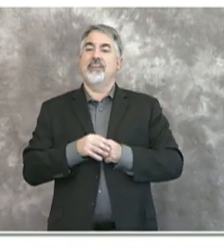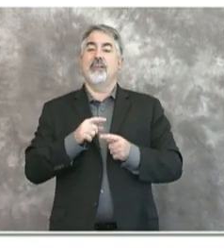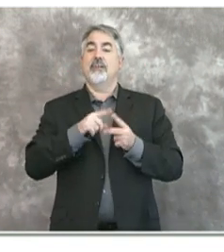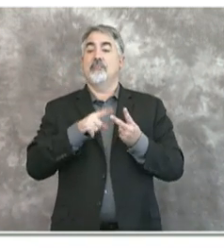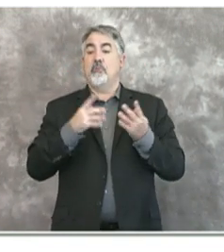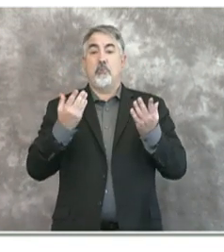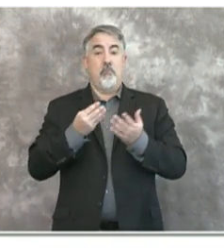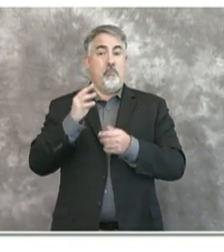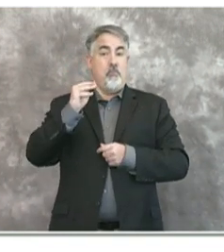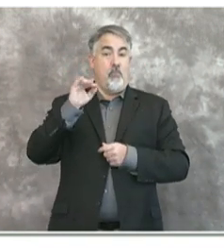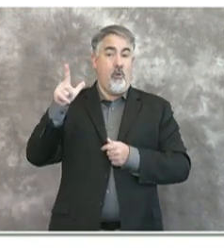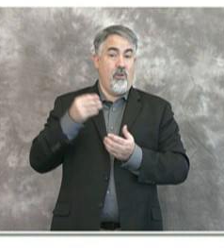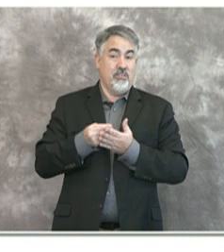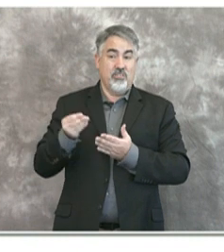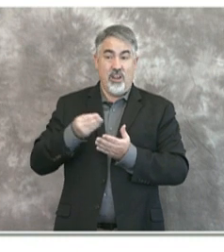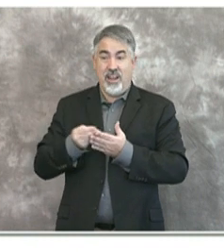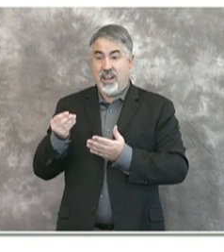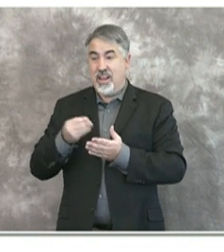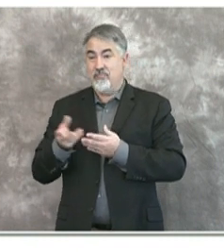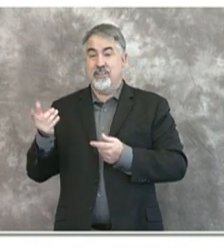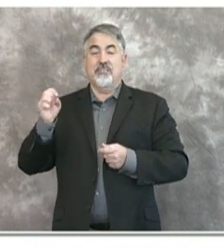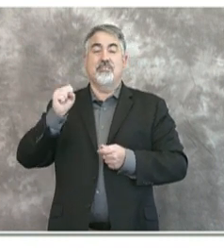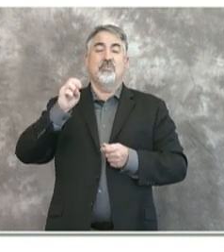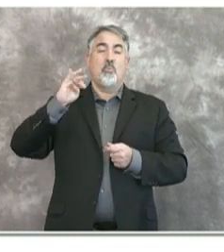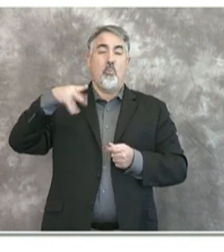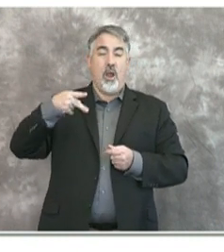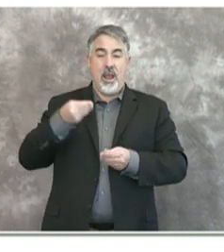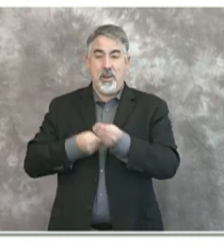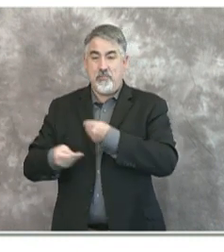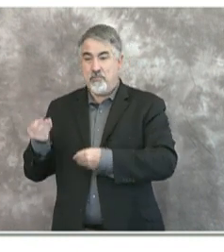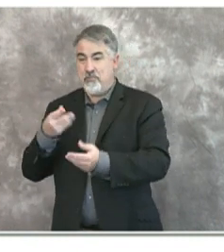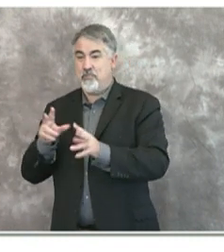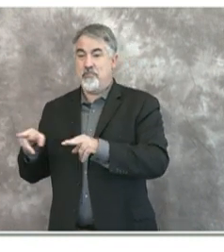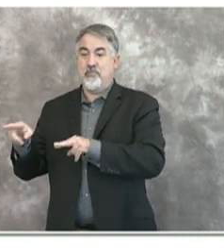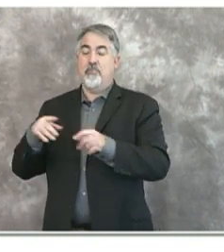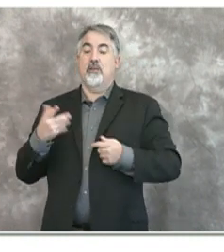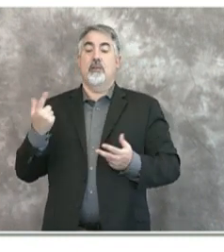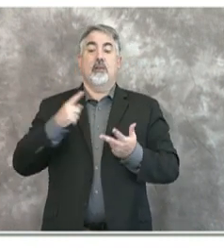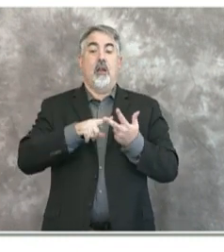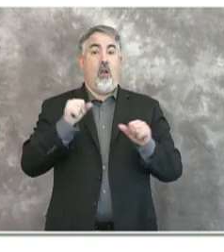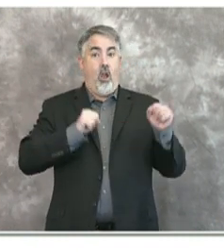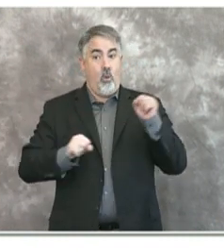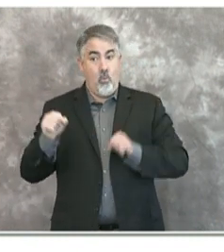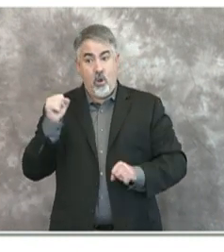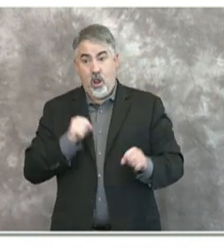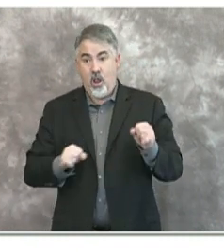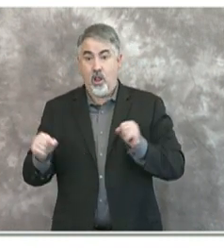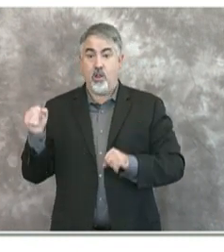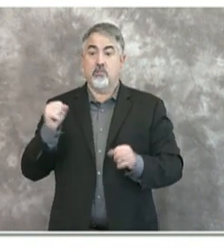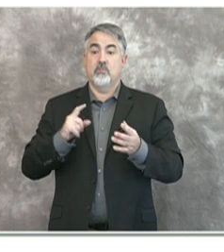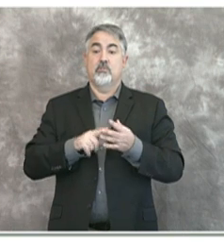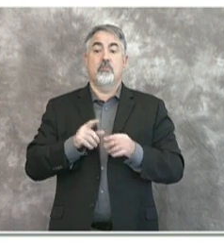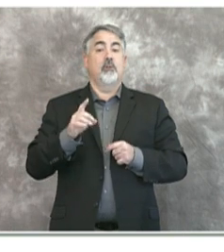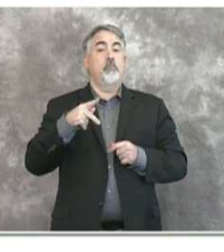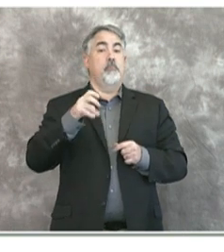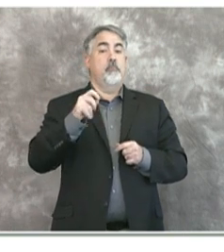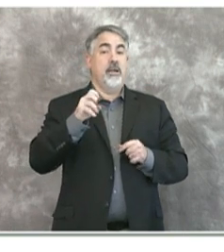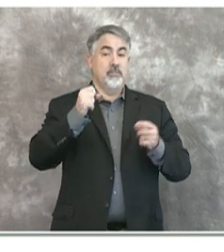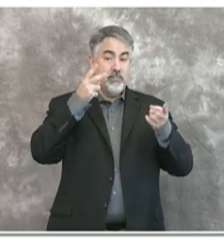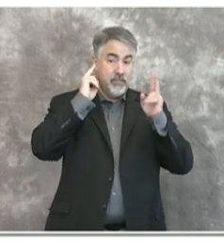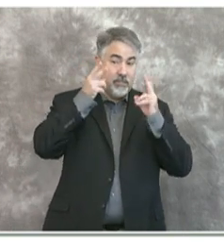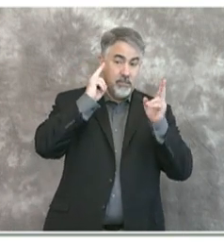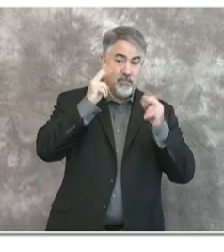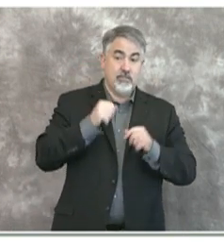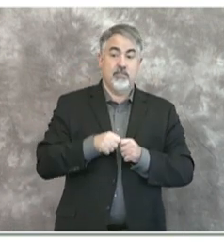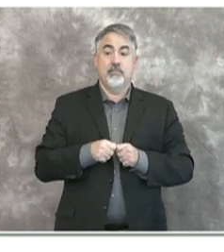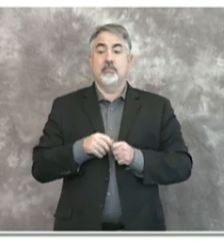car washes, pet grooming, outdoor-based businesses, outdoor museums. These are things that are not allowed to be open